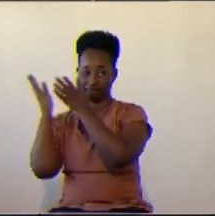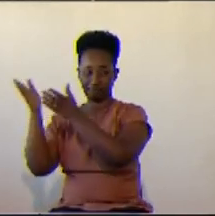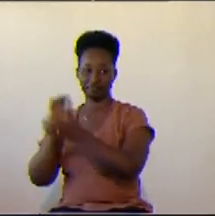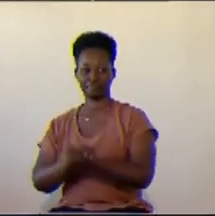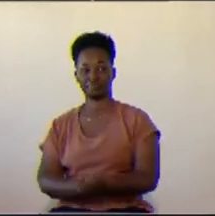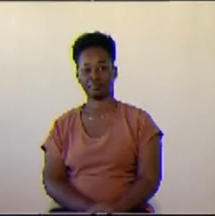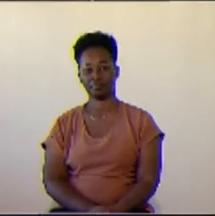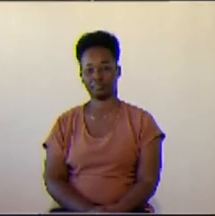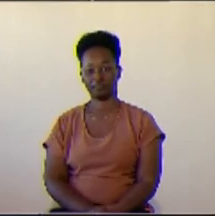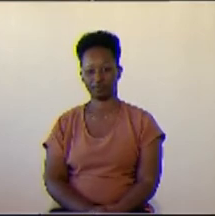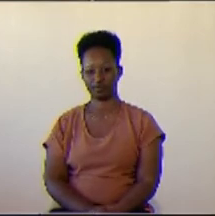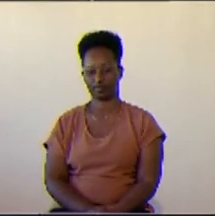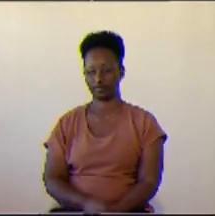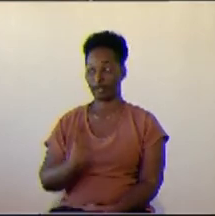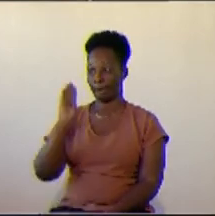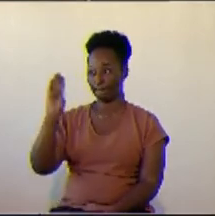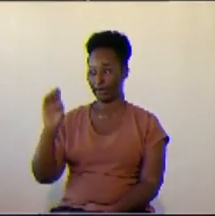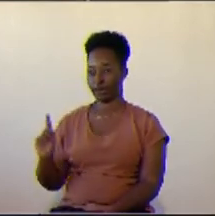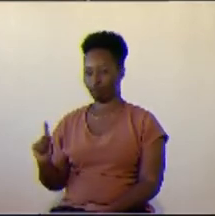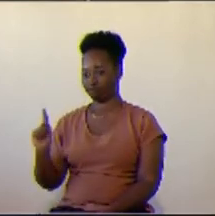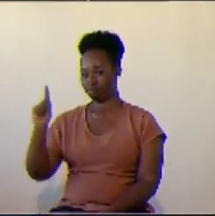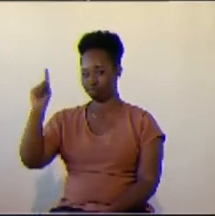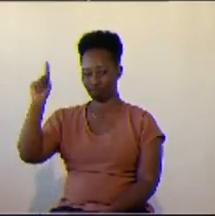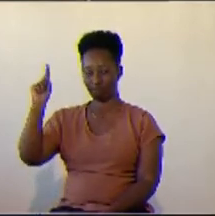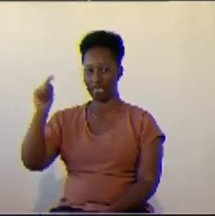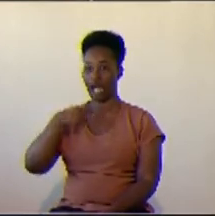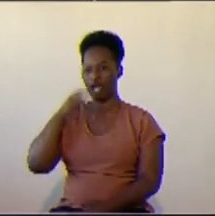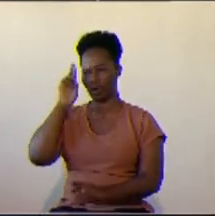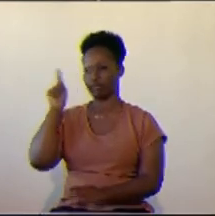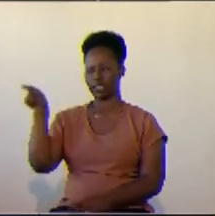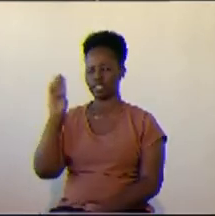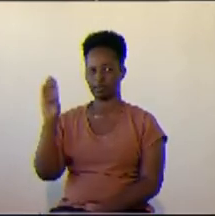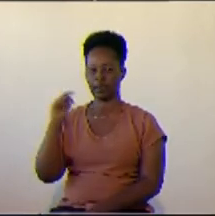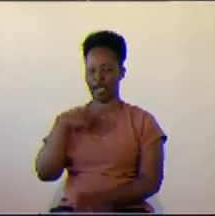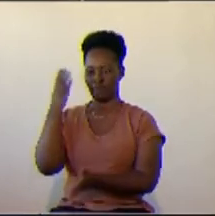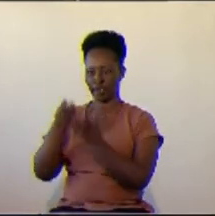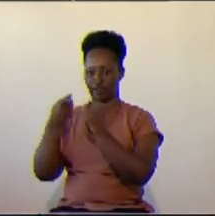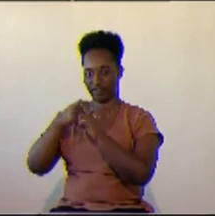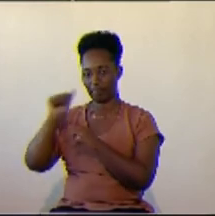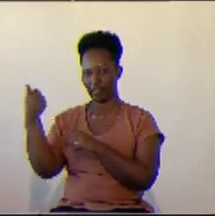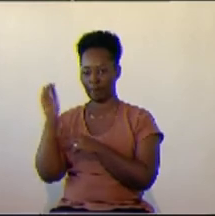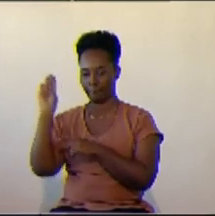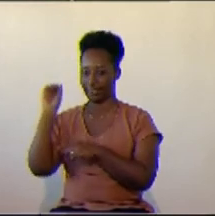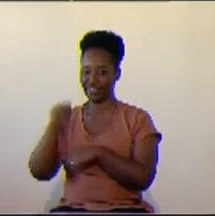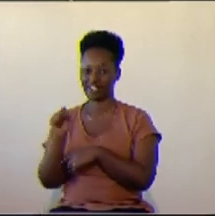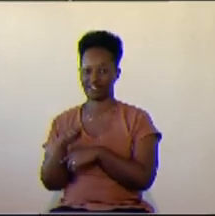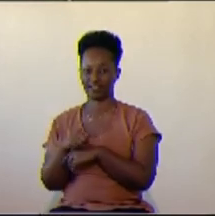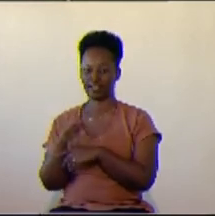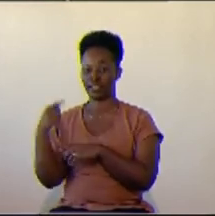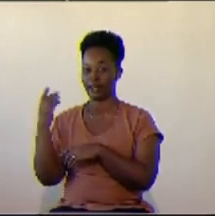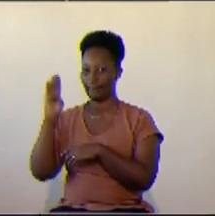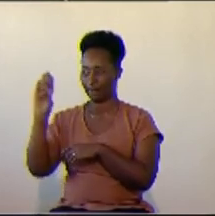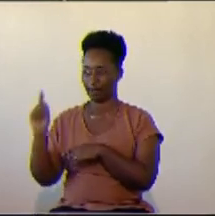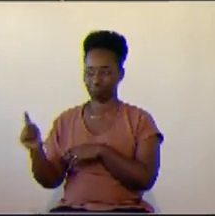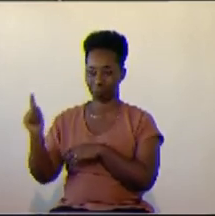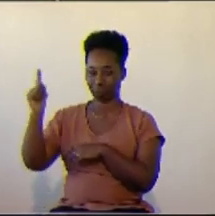okay? So B comes up to, I hope that is B. I measured from the other side, so it is B, yes. So B rises